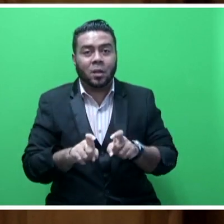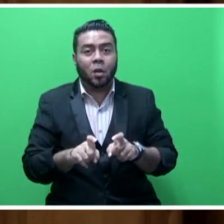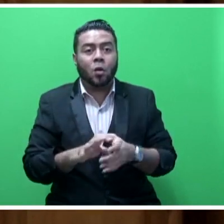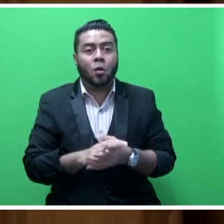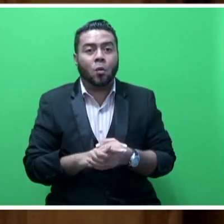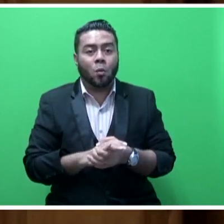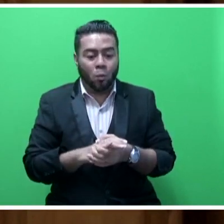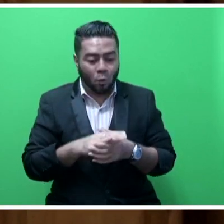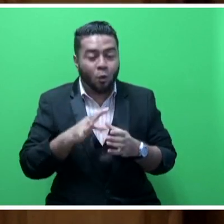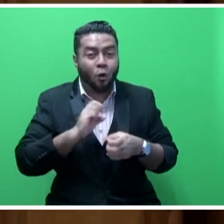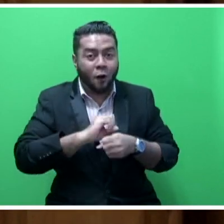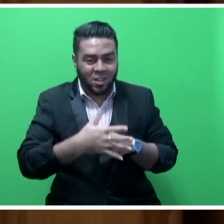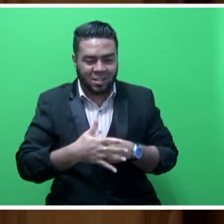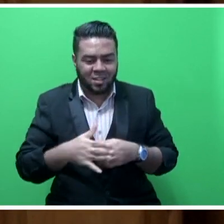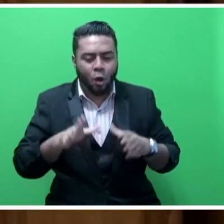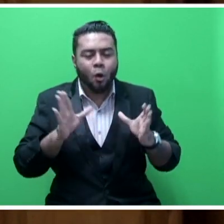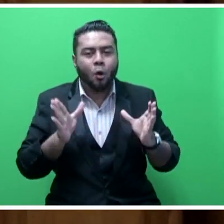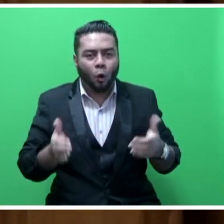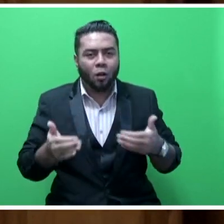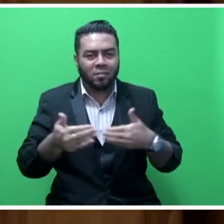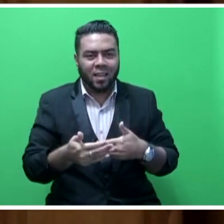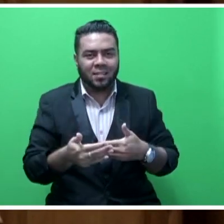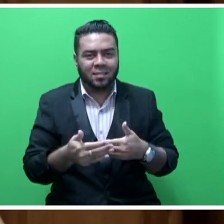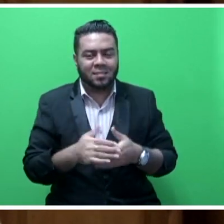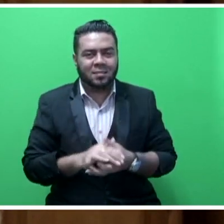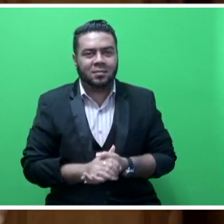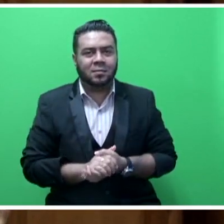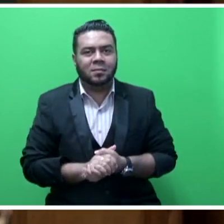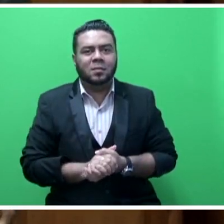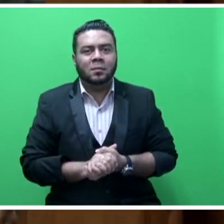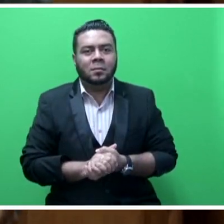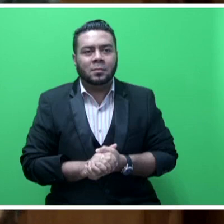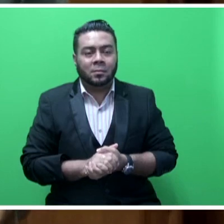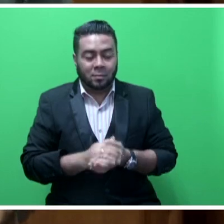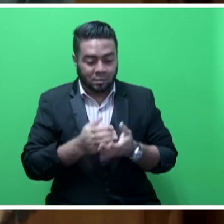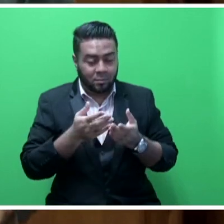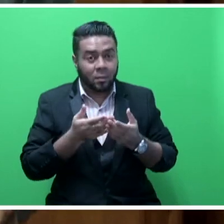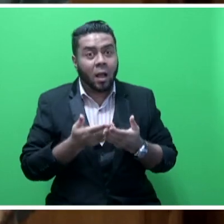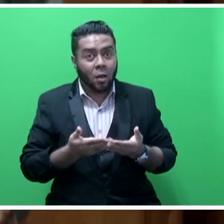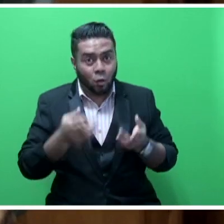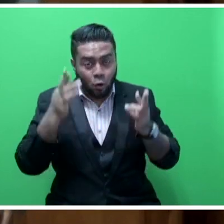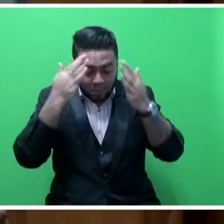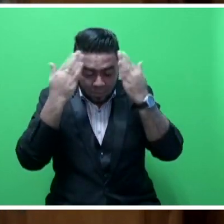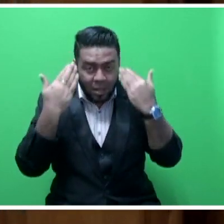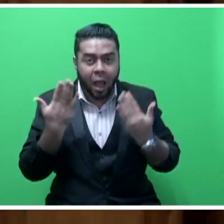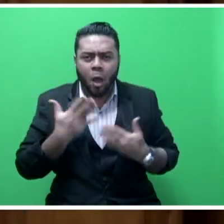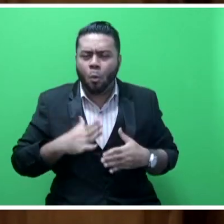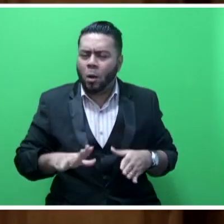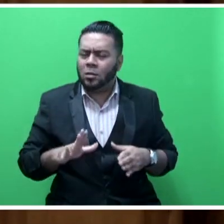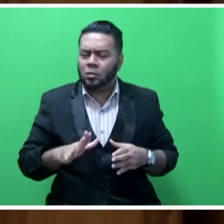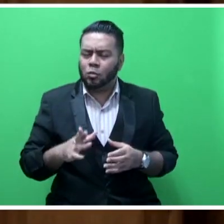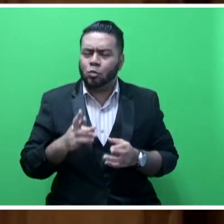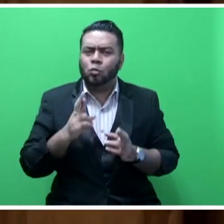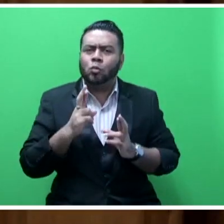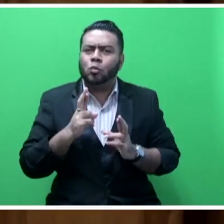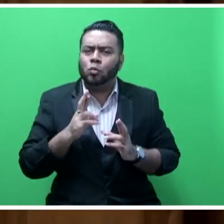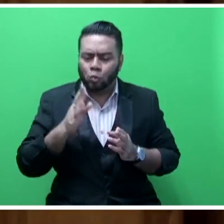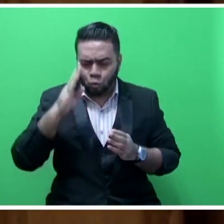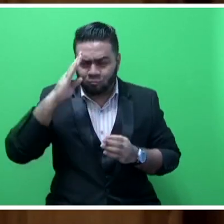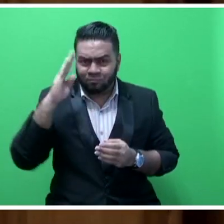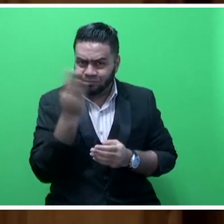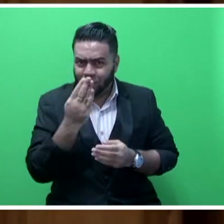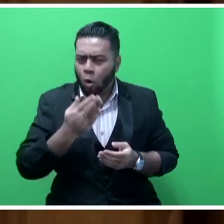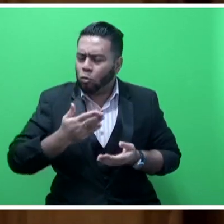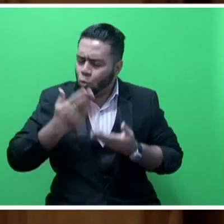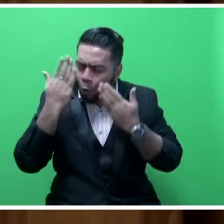COVID-contained status. Honourable Speaker, I also wish to salute the resilience of our people